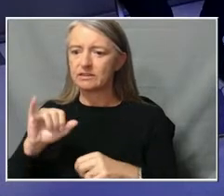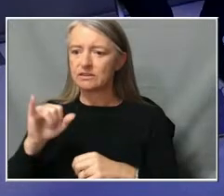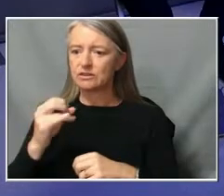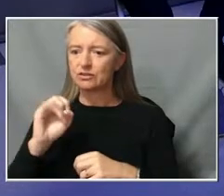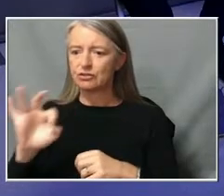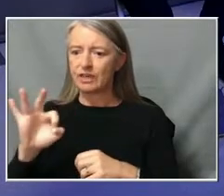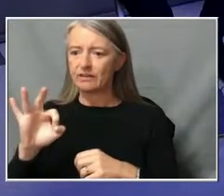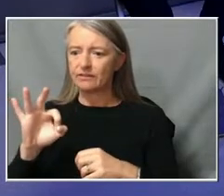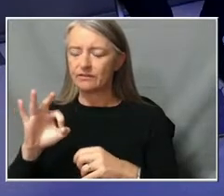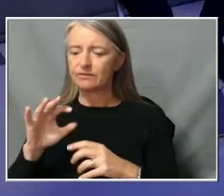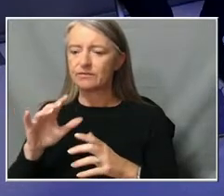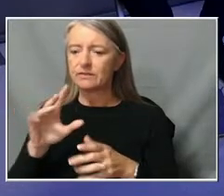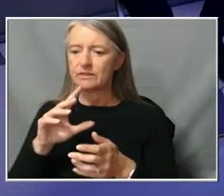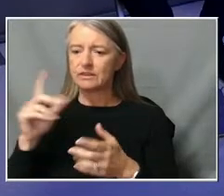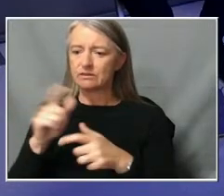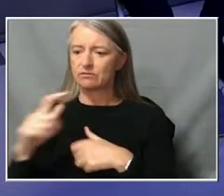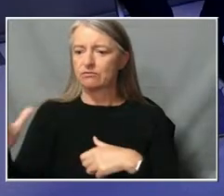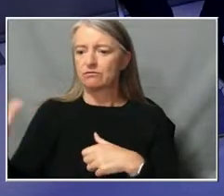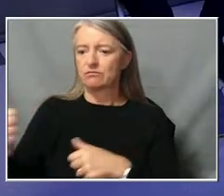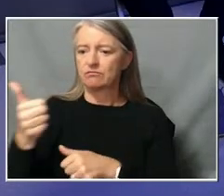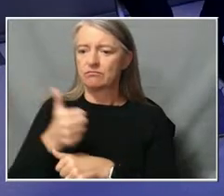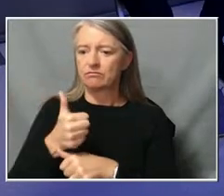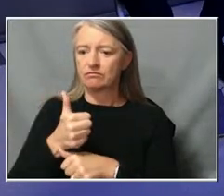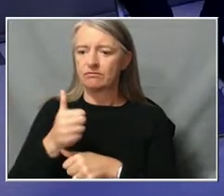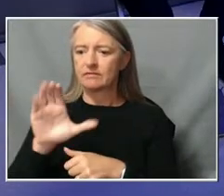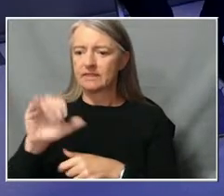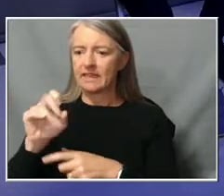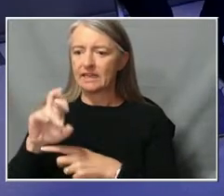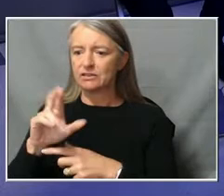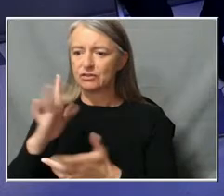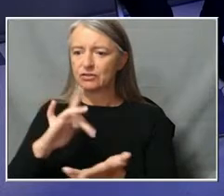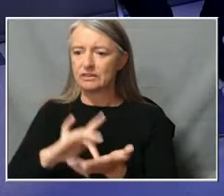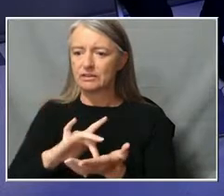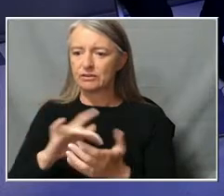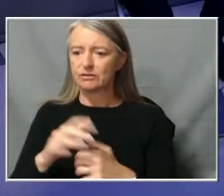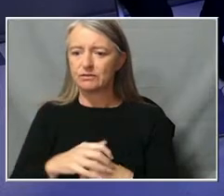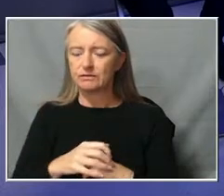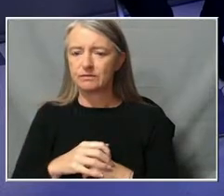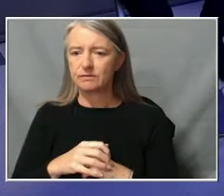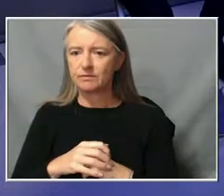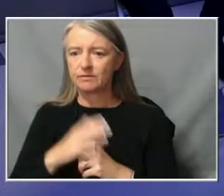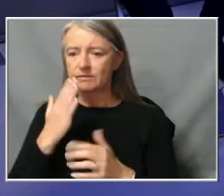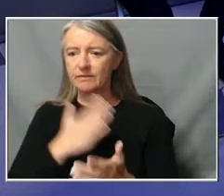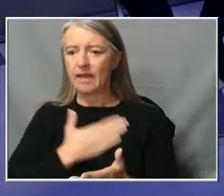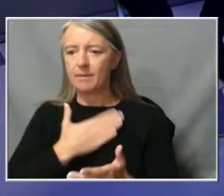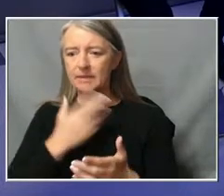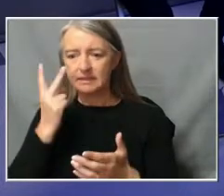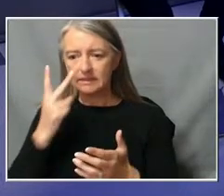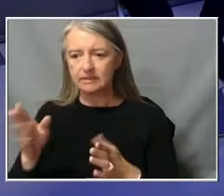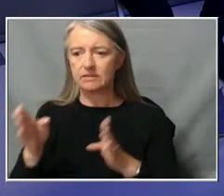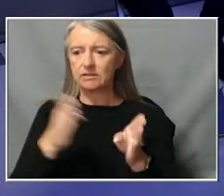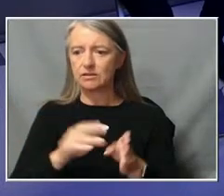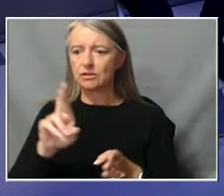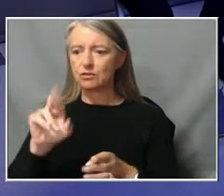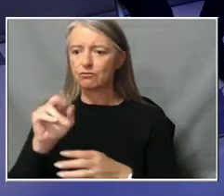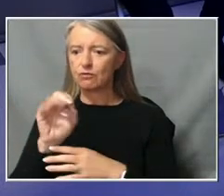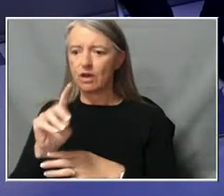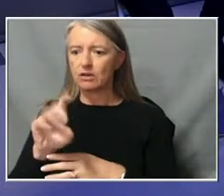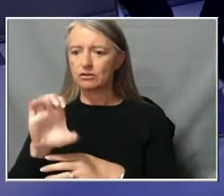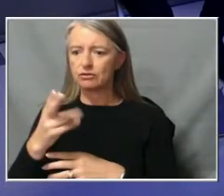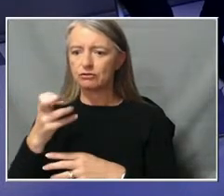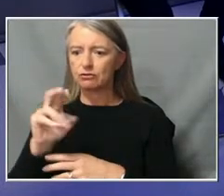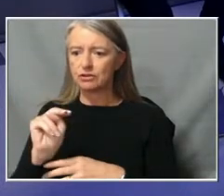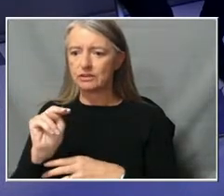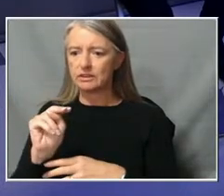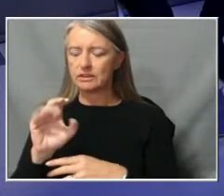He's physician-in-chief at the University of Kansas Cancer Center. How are you? Great, thank you. Good to see you. Next to him is Dr. Ronald Chen, the Clinical